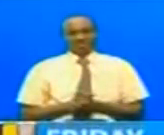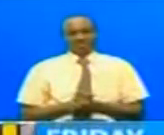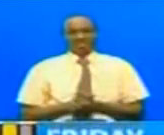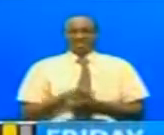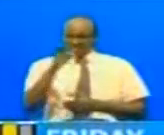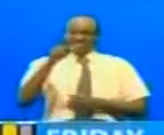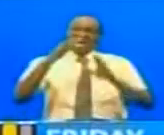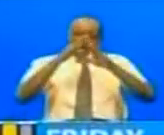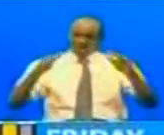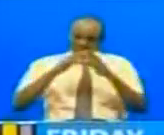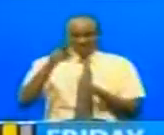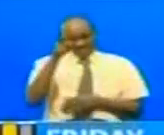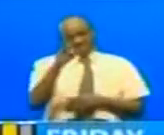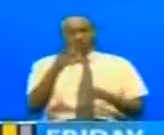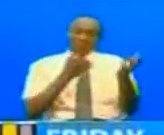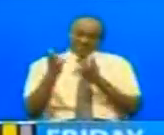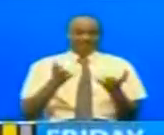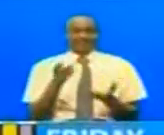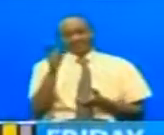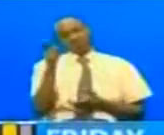houses or premises,